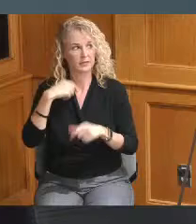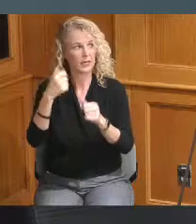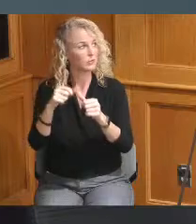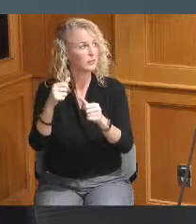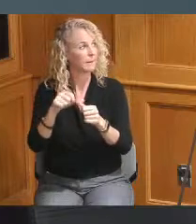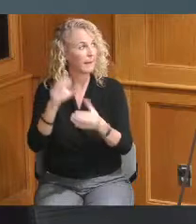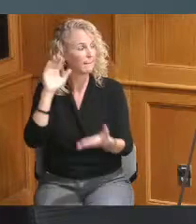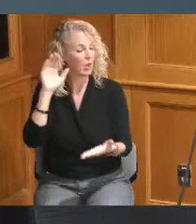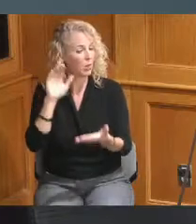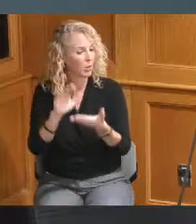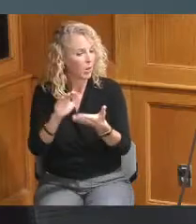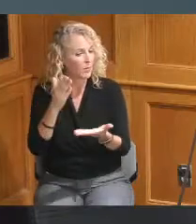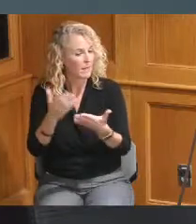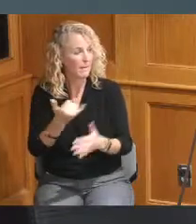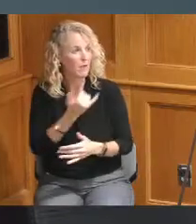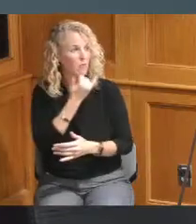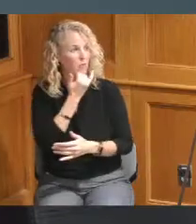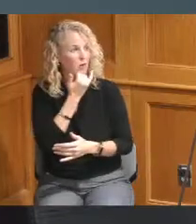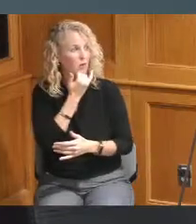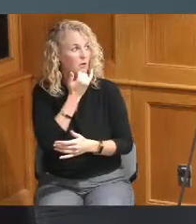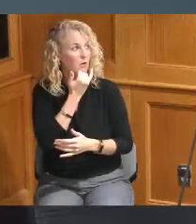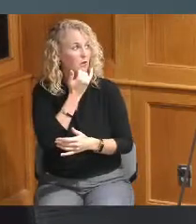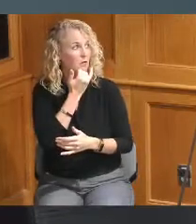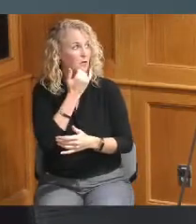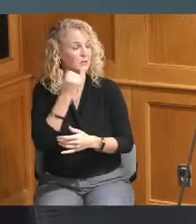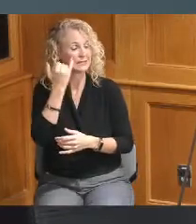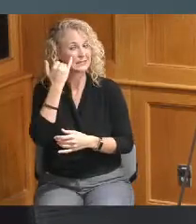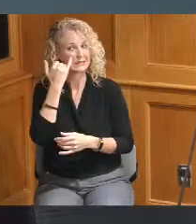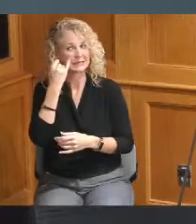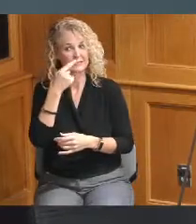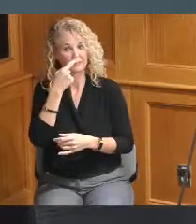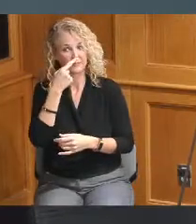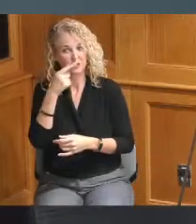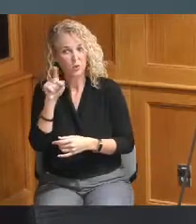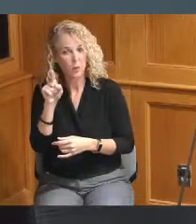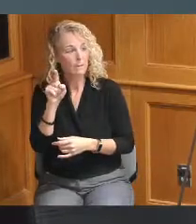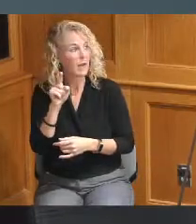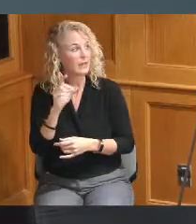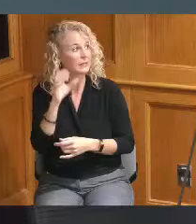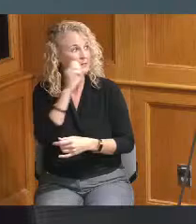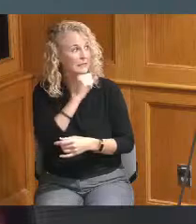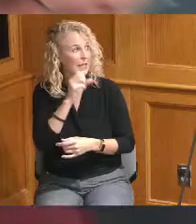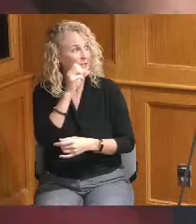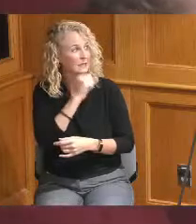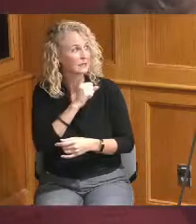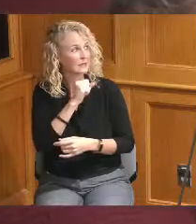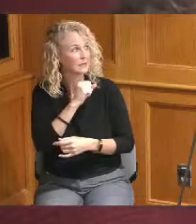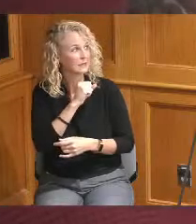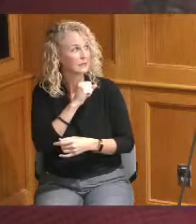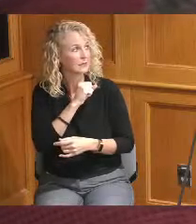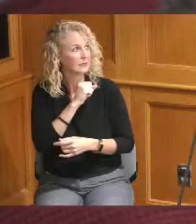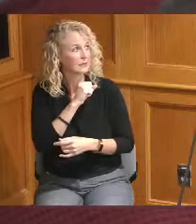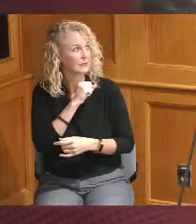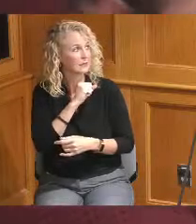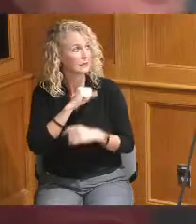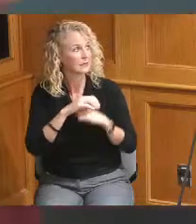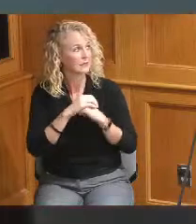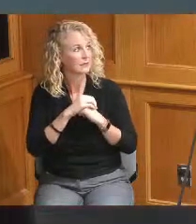I could be wrong. But if we could maybe, as far as the estimate of 11.2.